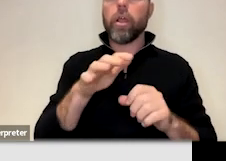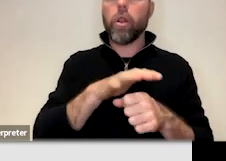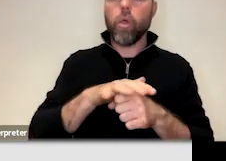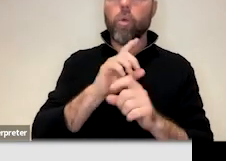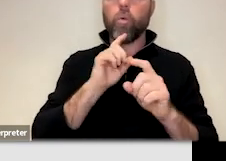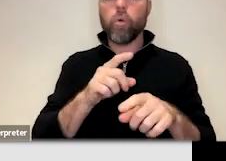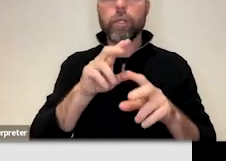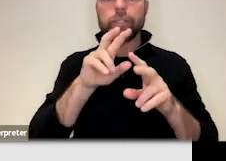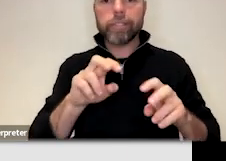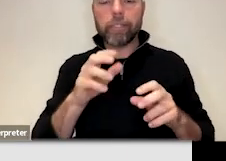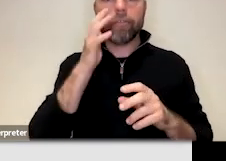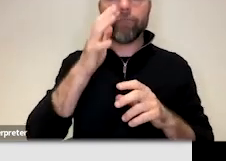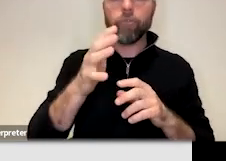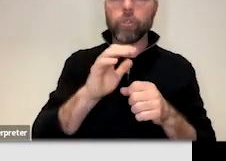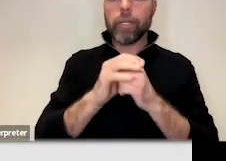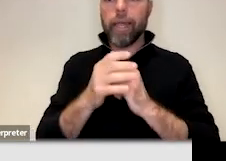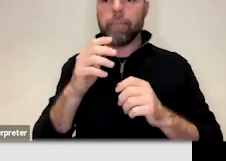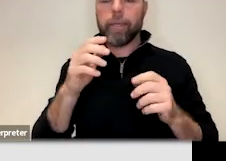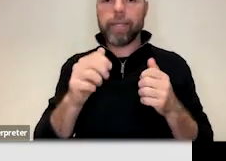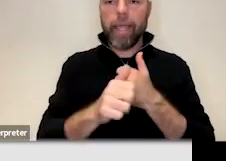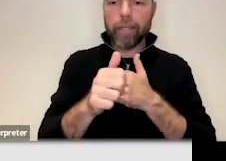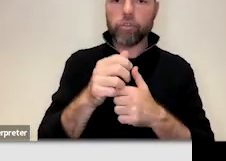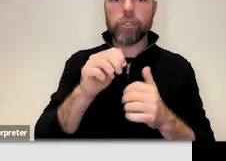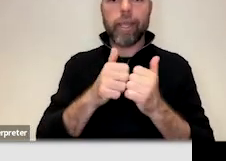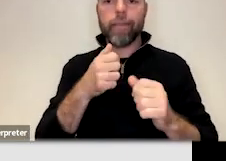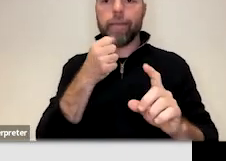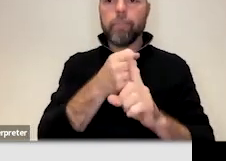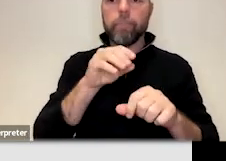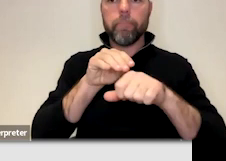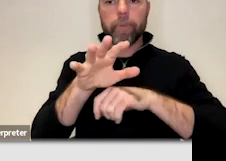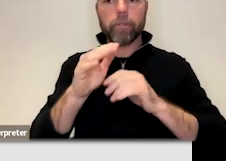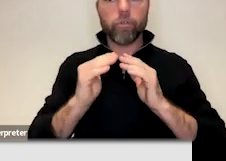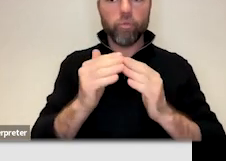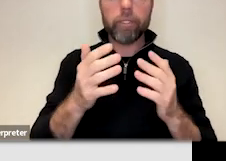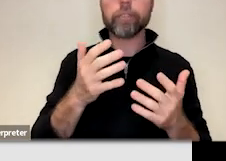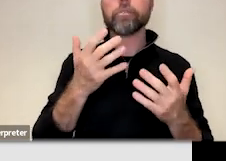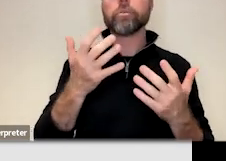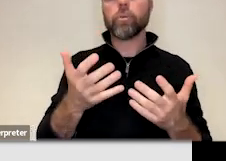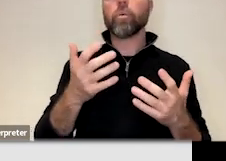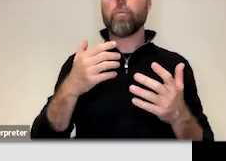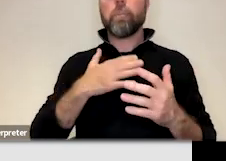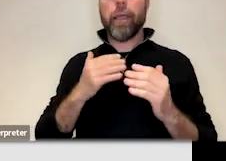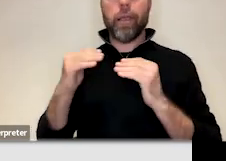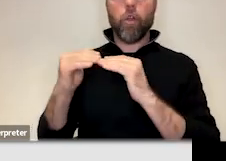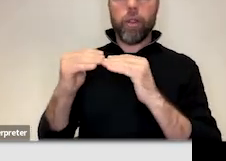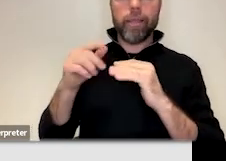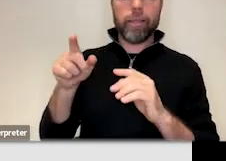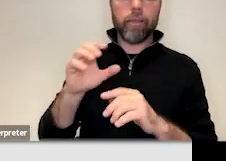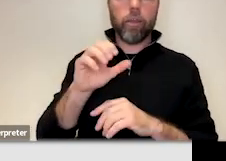assessing future climate hazards and how those hazards impact or affect communities. So and as my colleague Carmella